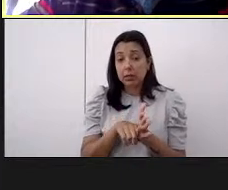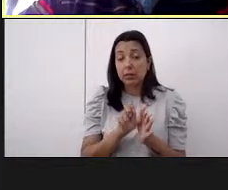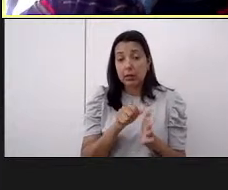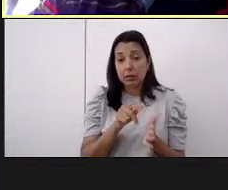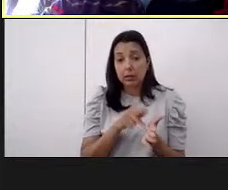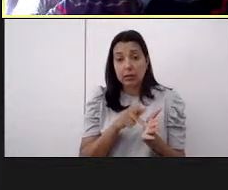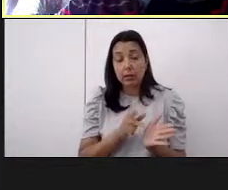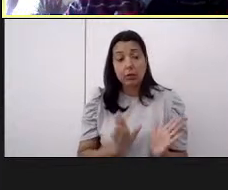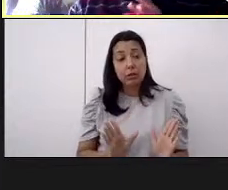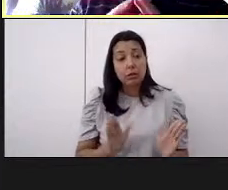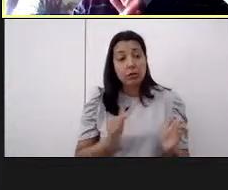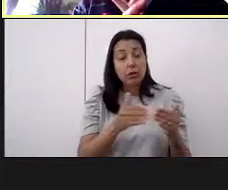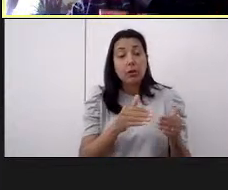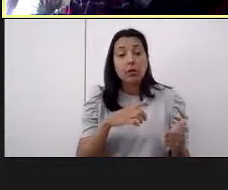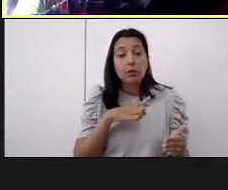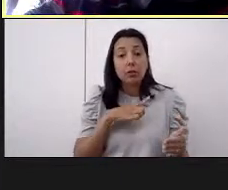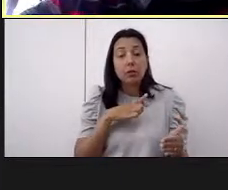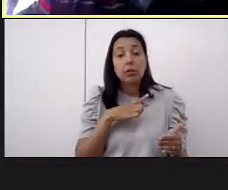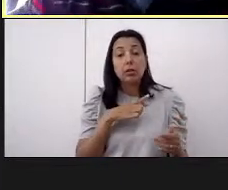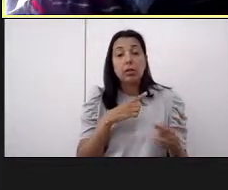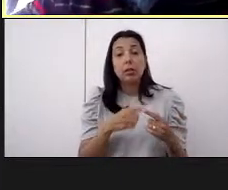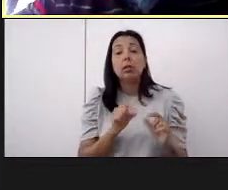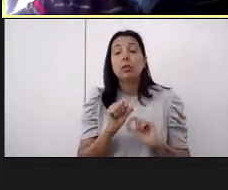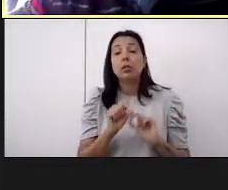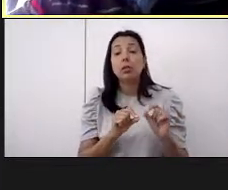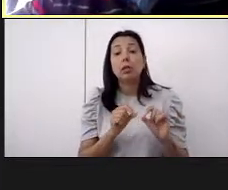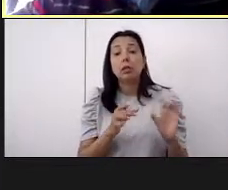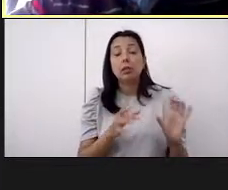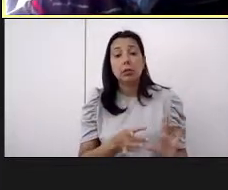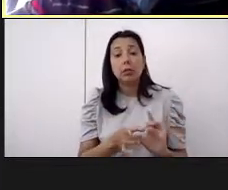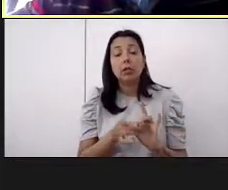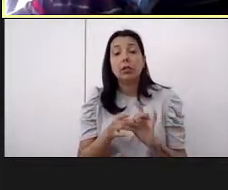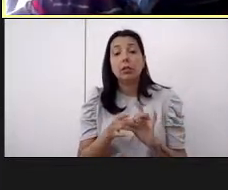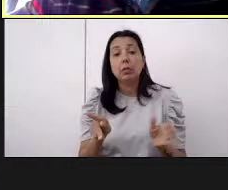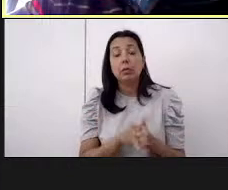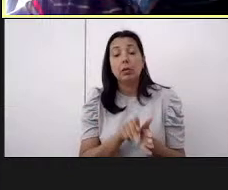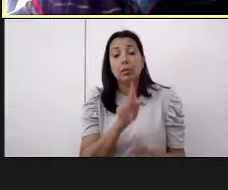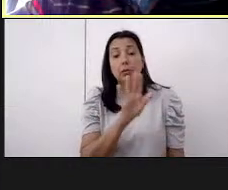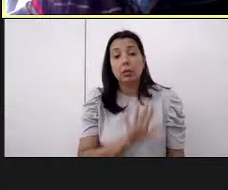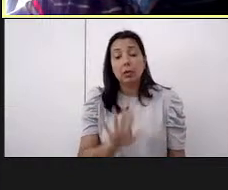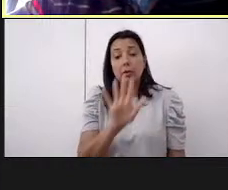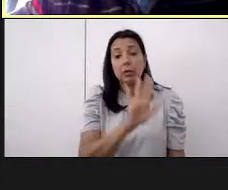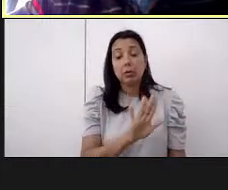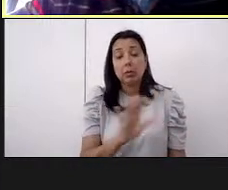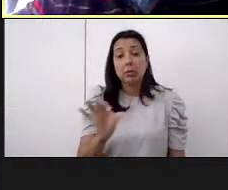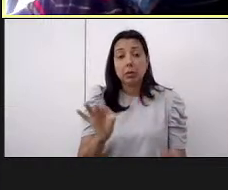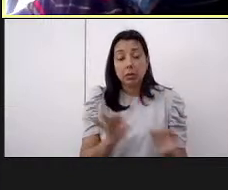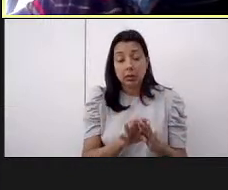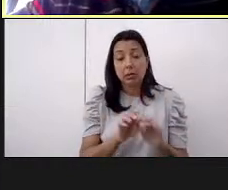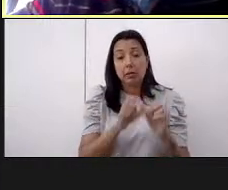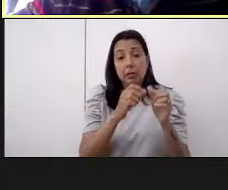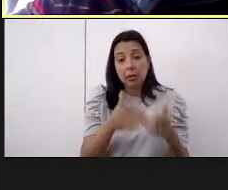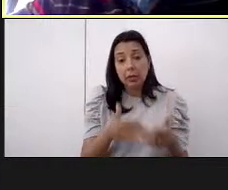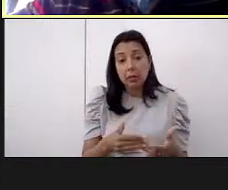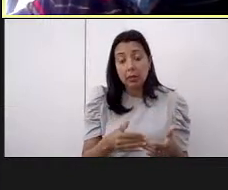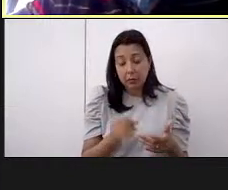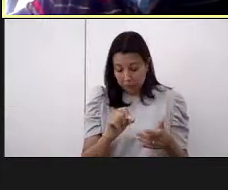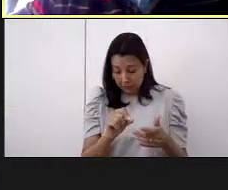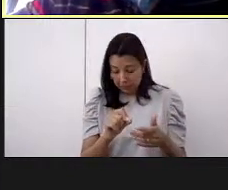To finish, I will say a word about how policy actors use legal and judicial resources to influence public action.